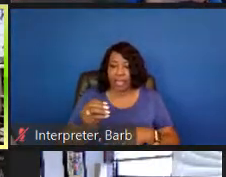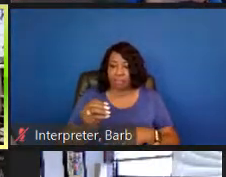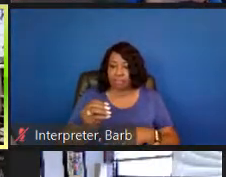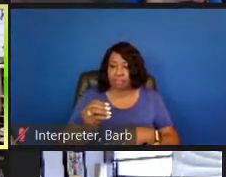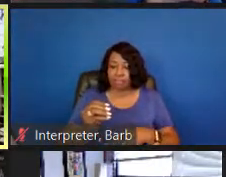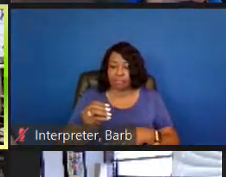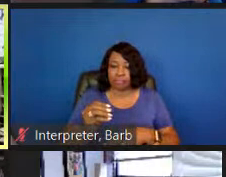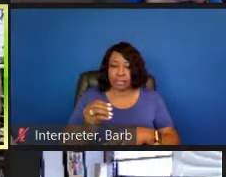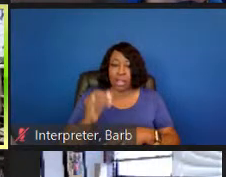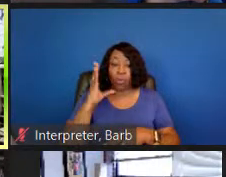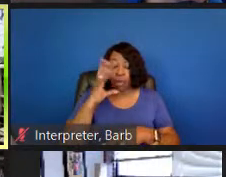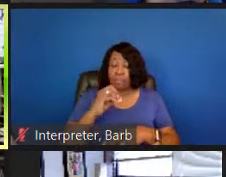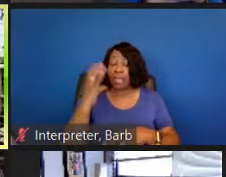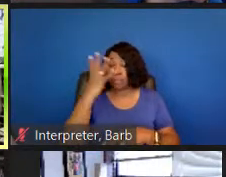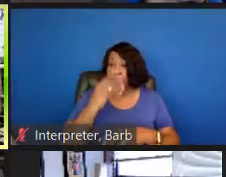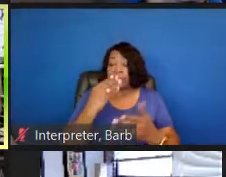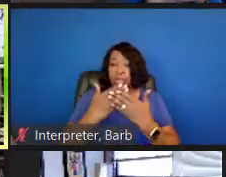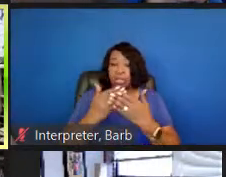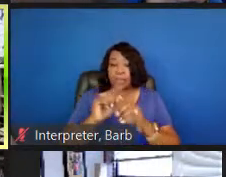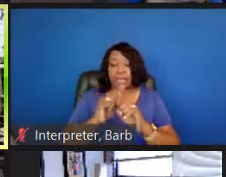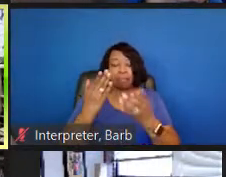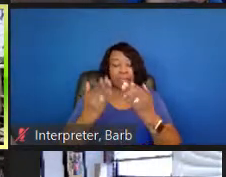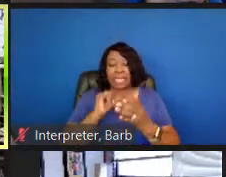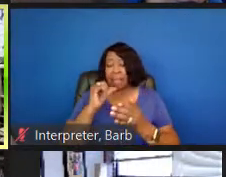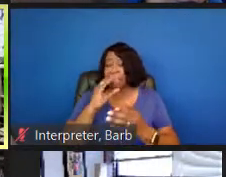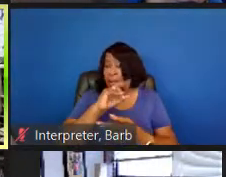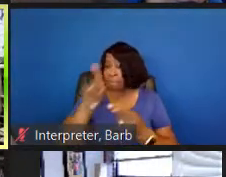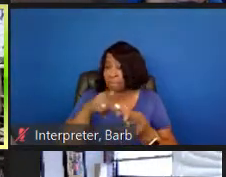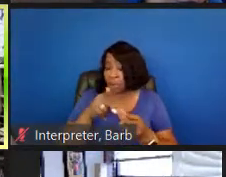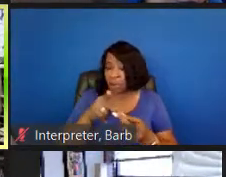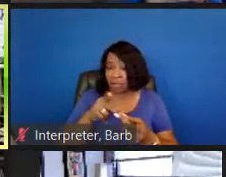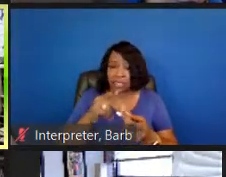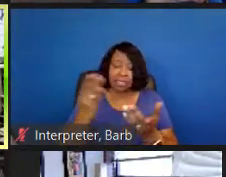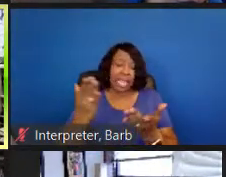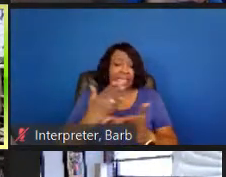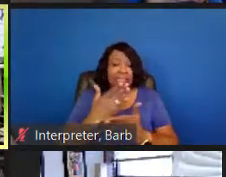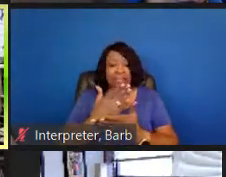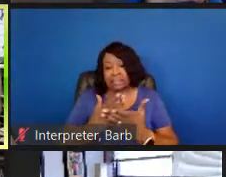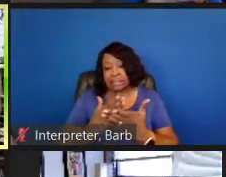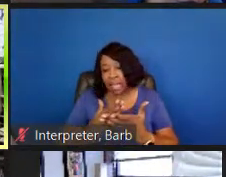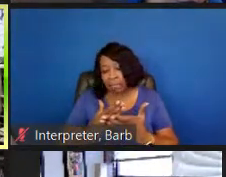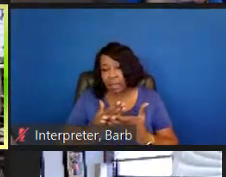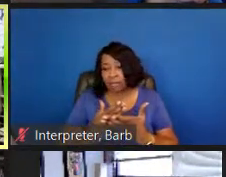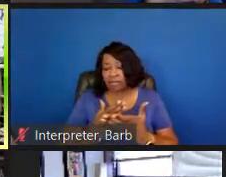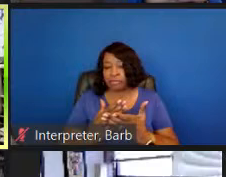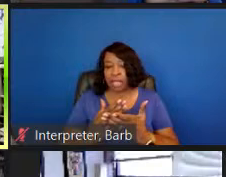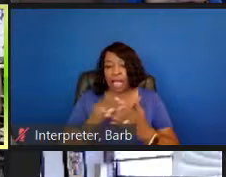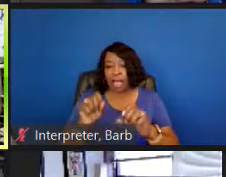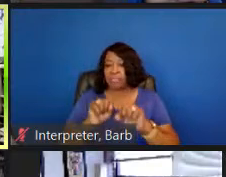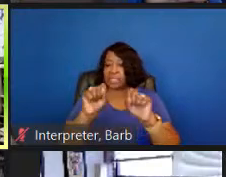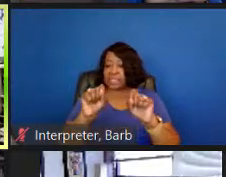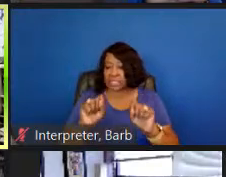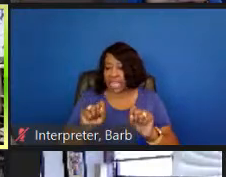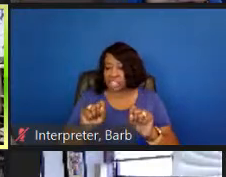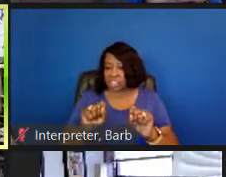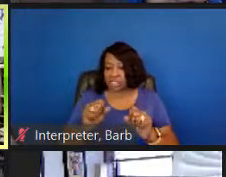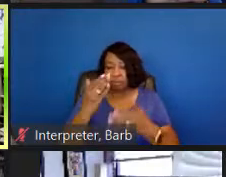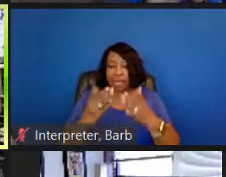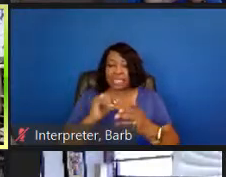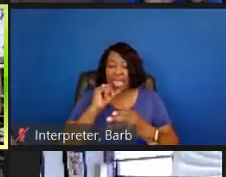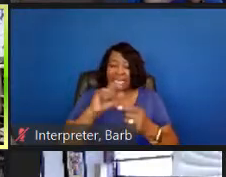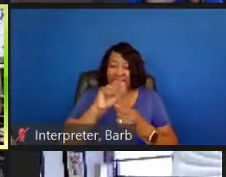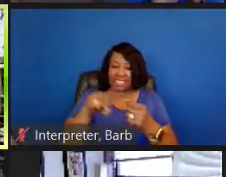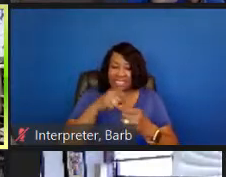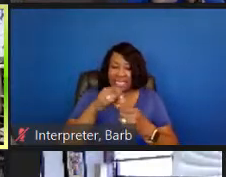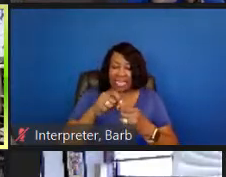It's going to be pretty good, but it may not be perfect. You know, some of the stations may not exactly